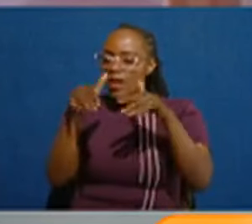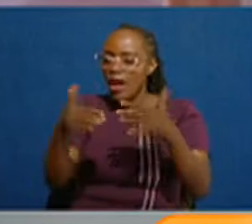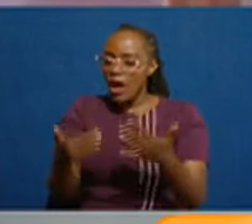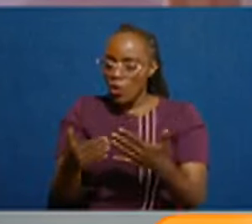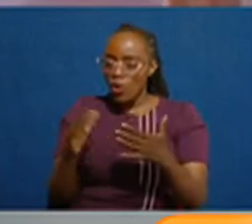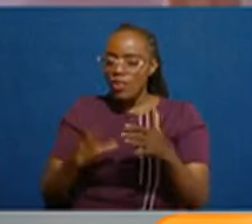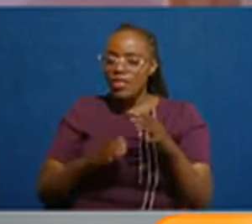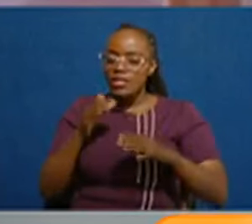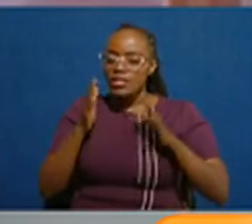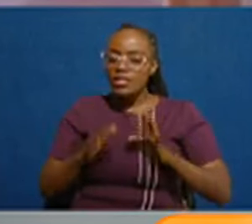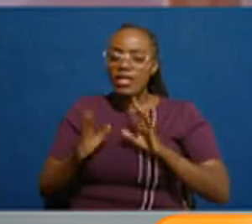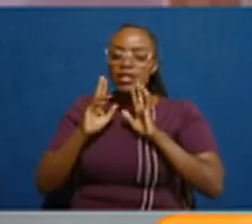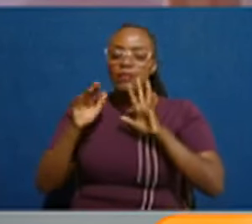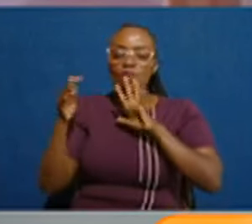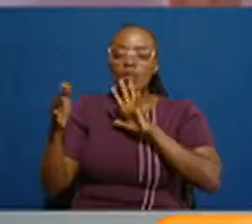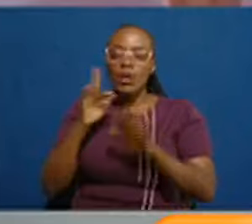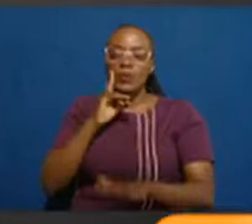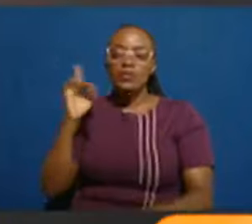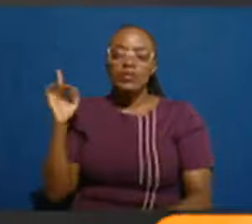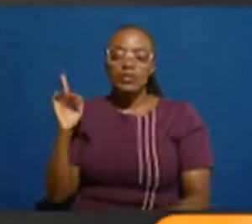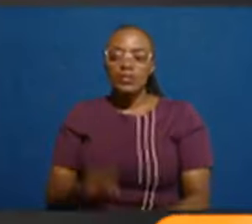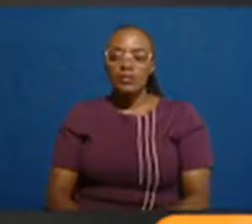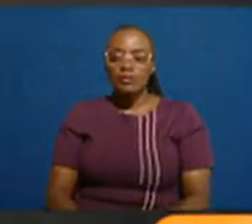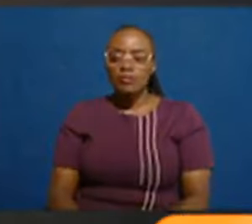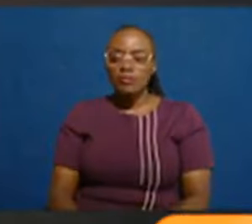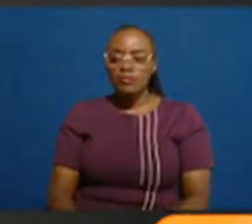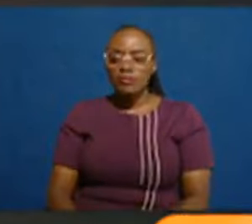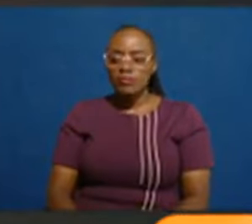hold its government to account?